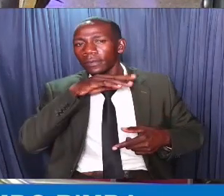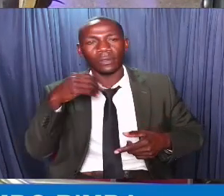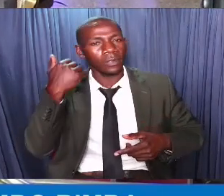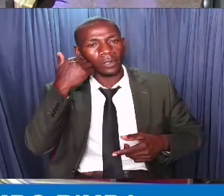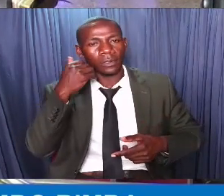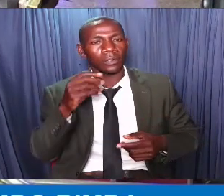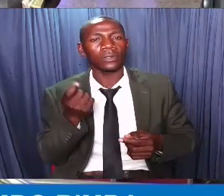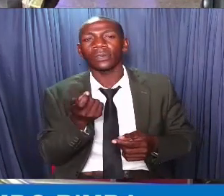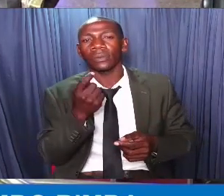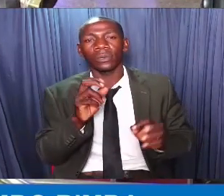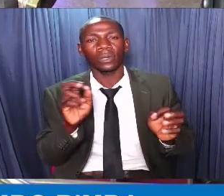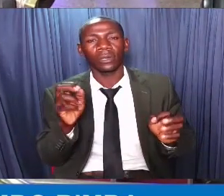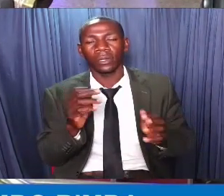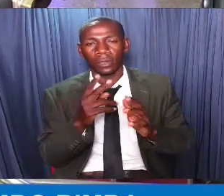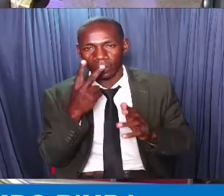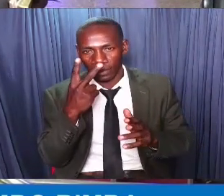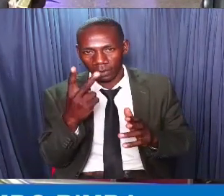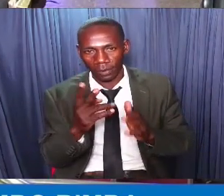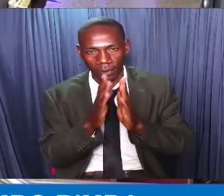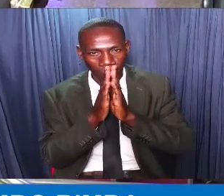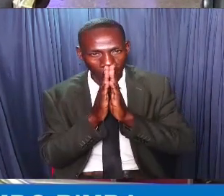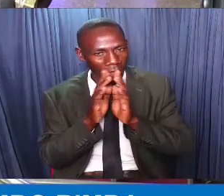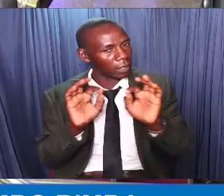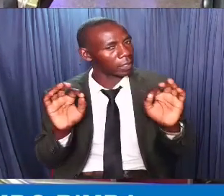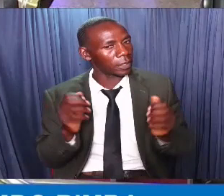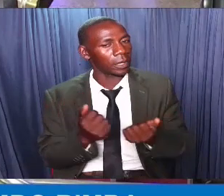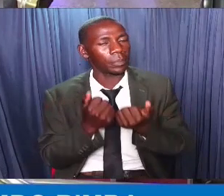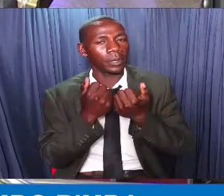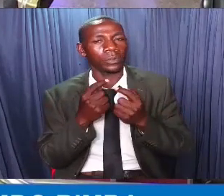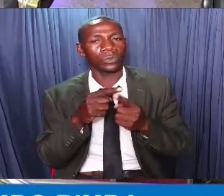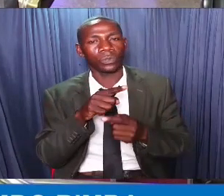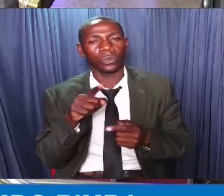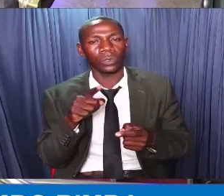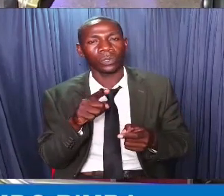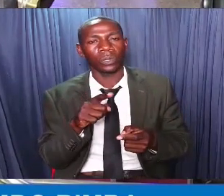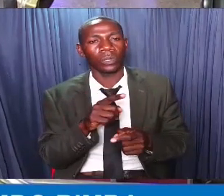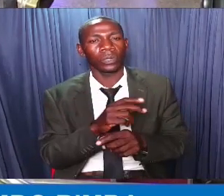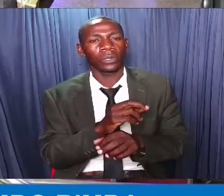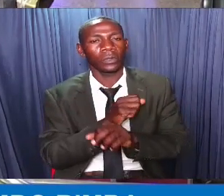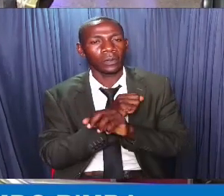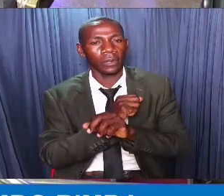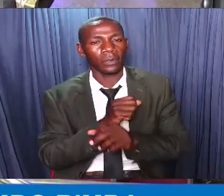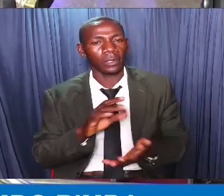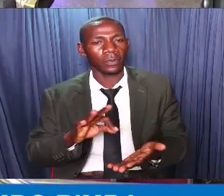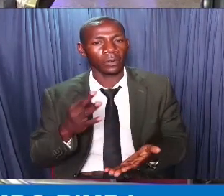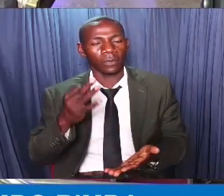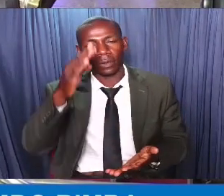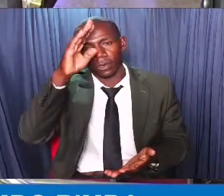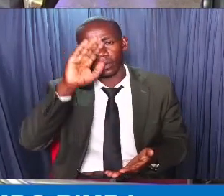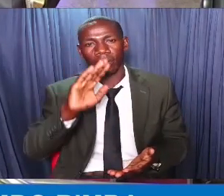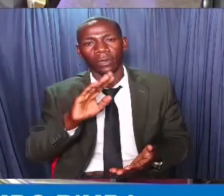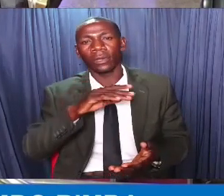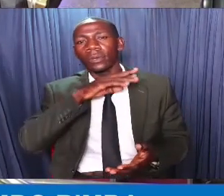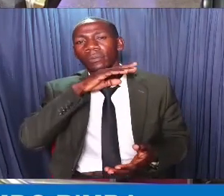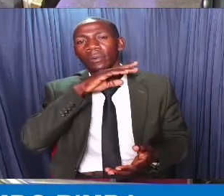no treatment. Ndio mtaona tunaomba hakuna kitu kinafanyika. You will see we are praying, nothing is happening positive. Ana mtetezi roho wa Mungu. Because the defender is a spirit. Na